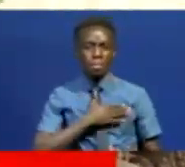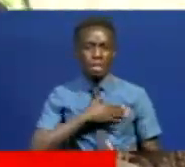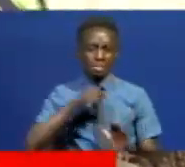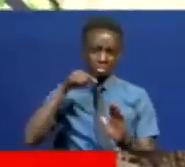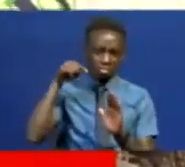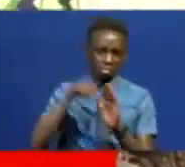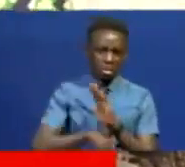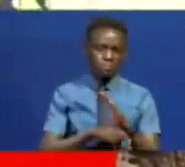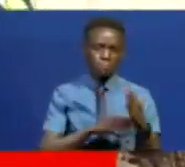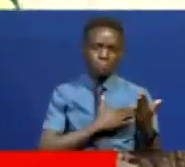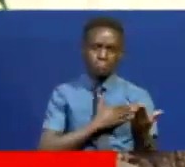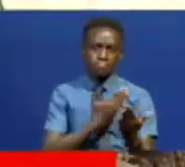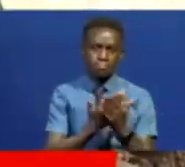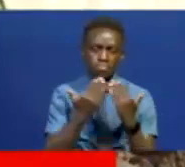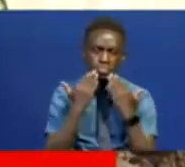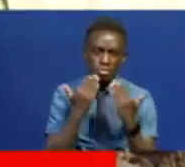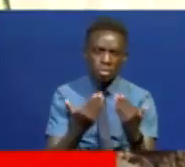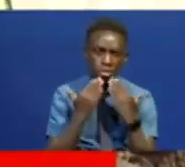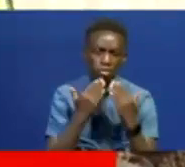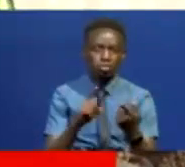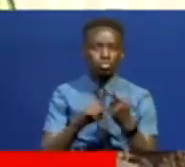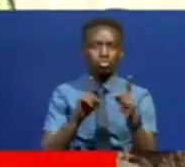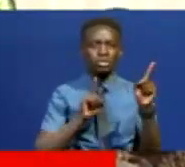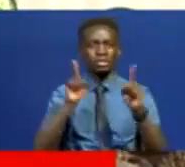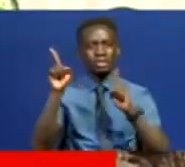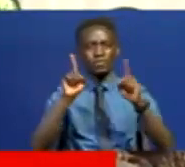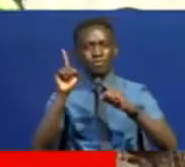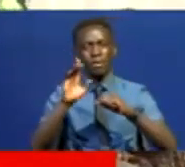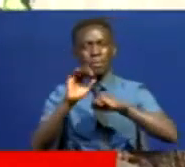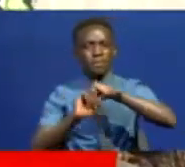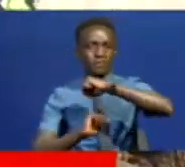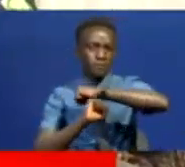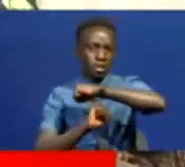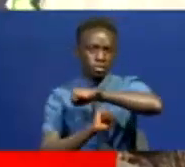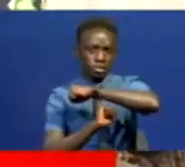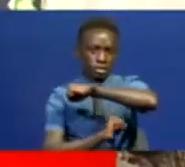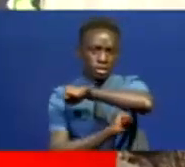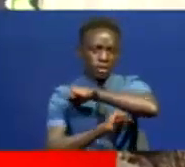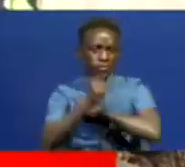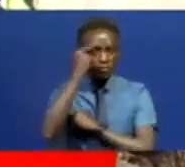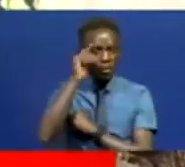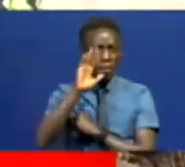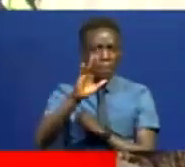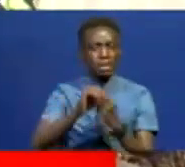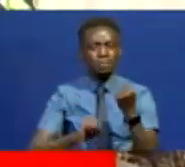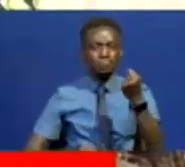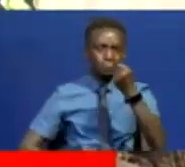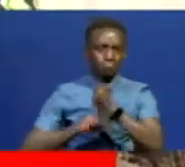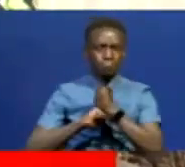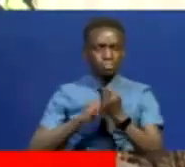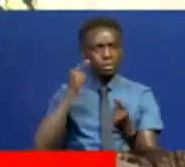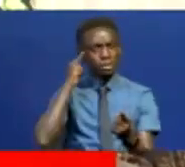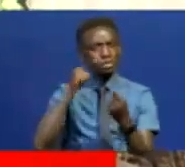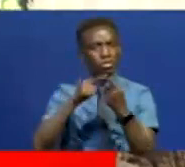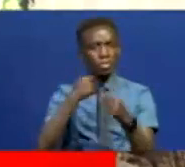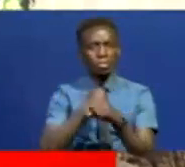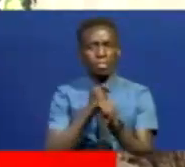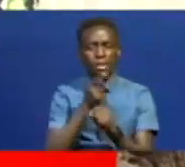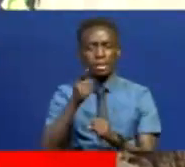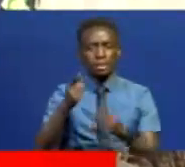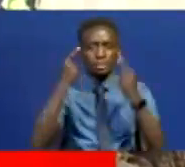the Safaricom Foundation for their invaluable partnership and support in making this endeavor a